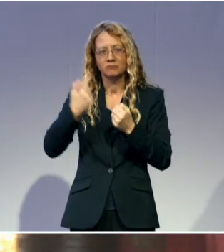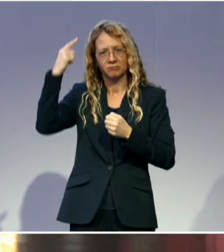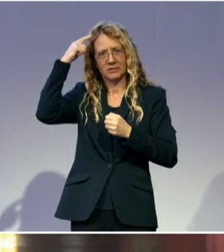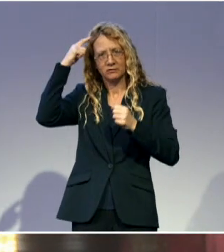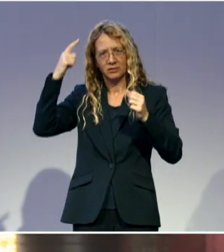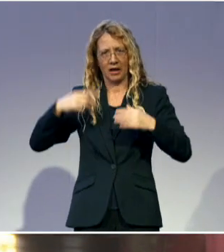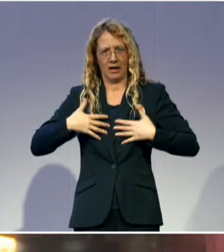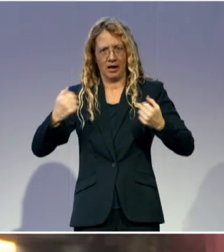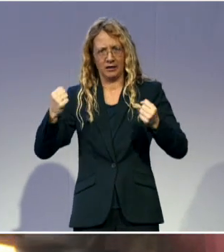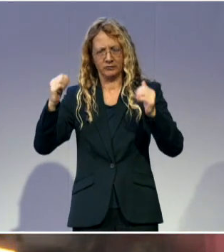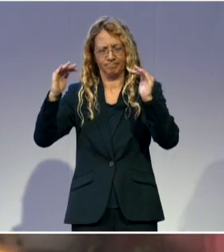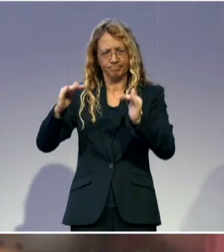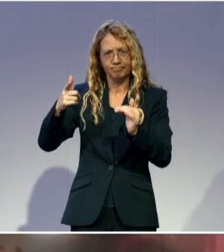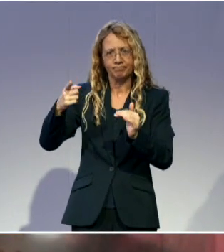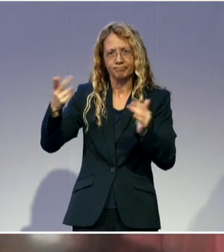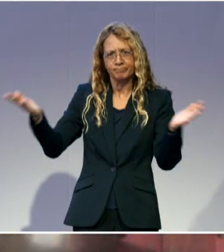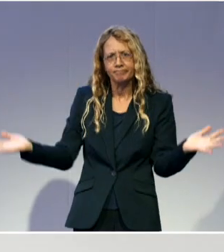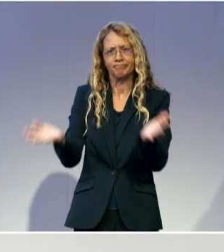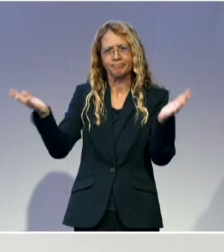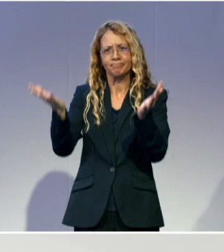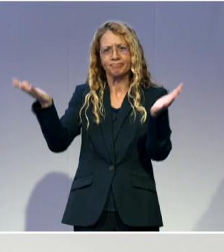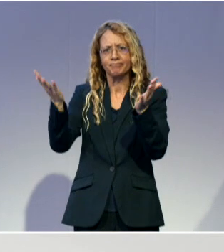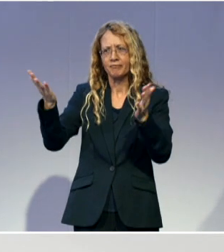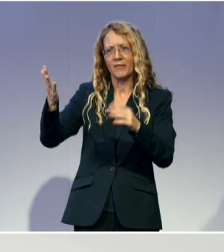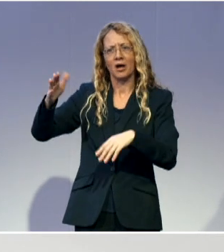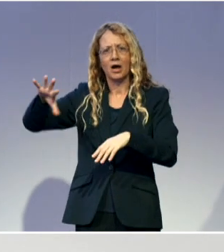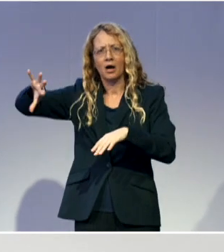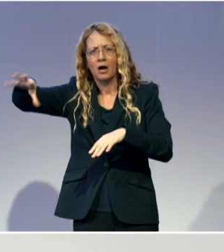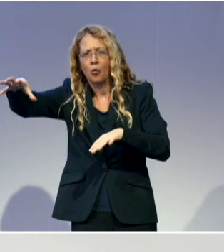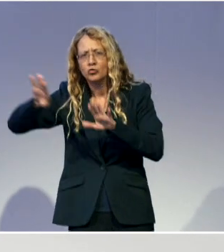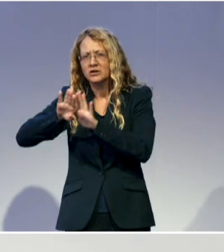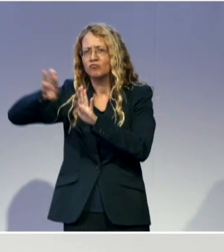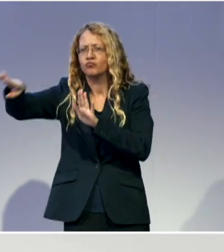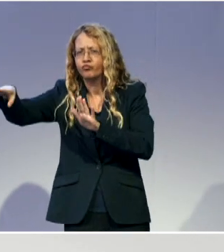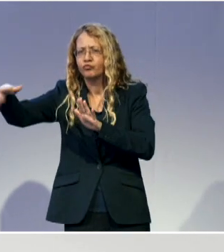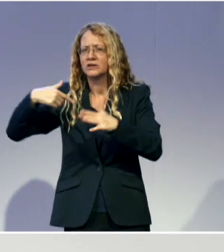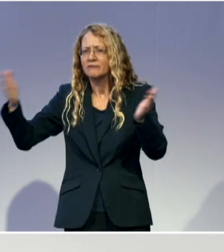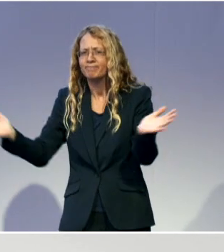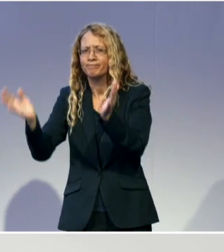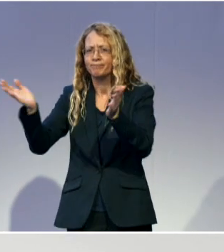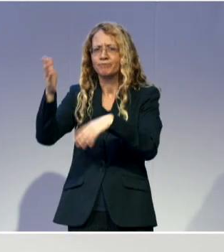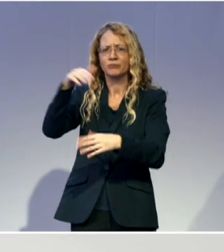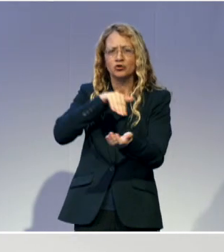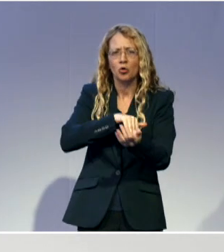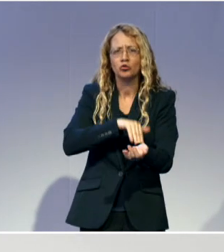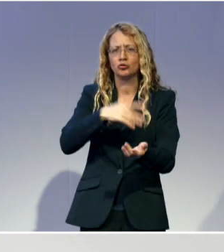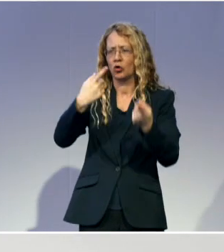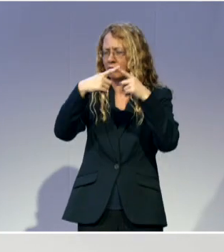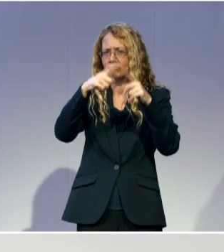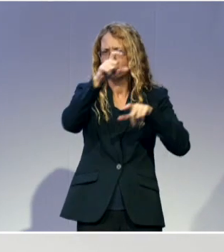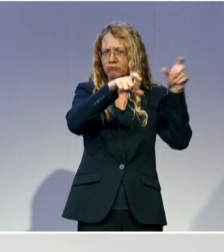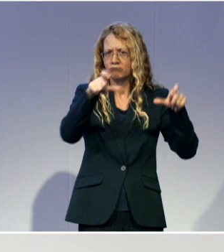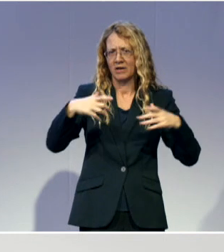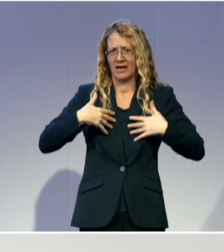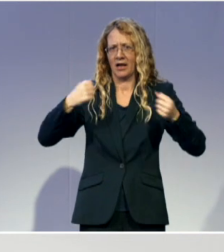Needs Ghana improves the capacity of physicians and health workers to work with mental health issues, including